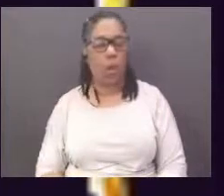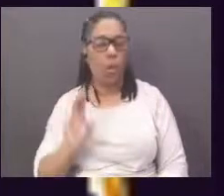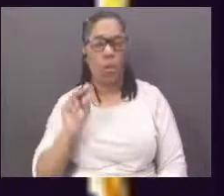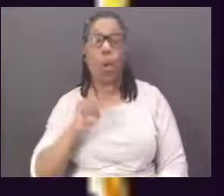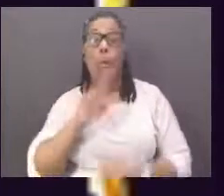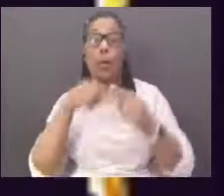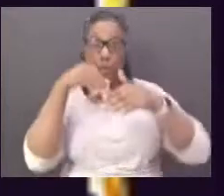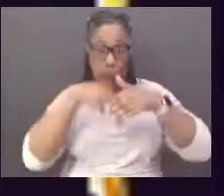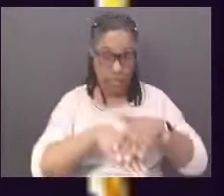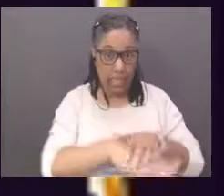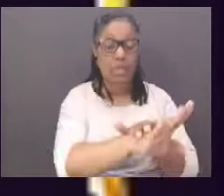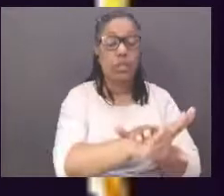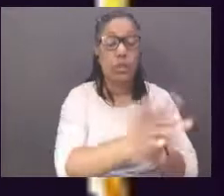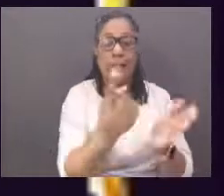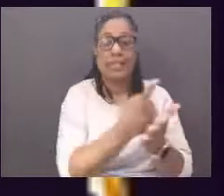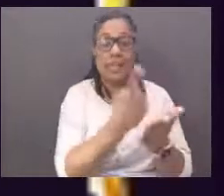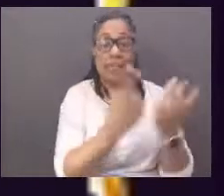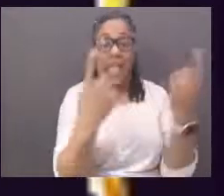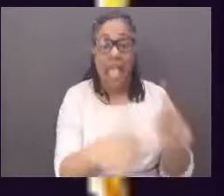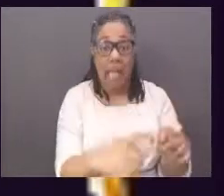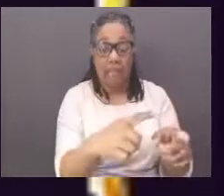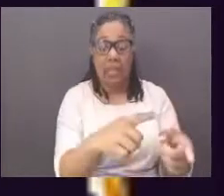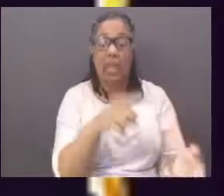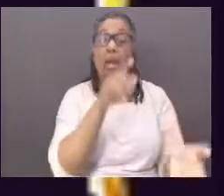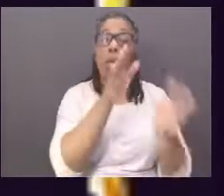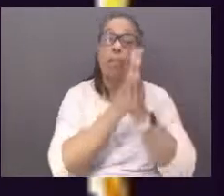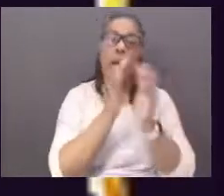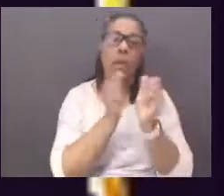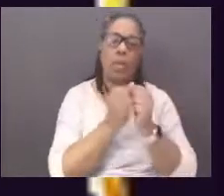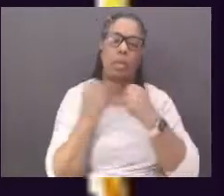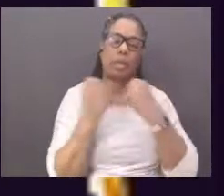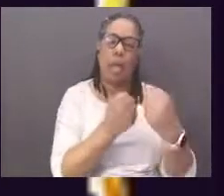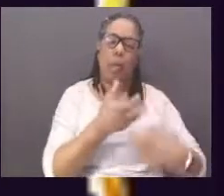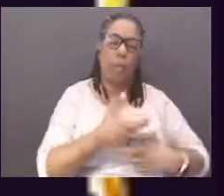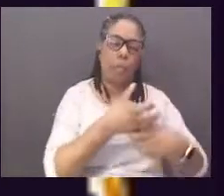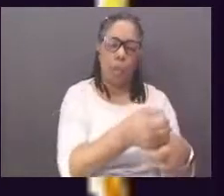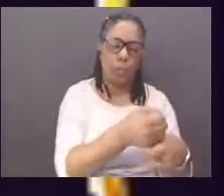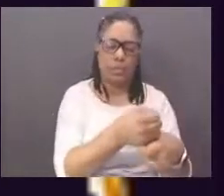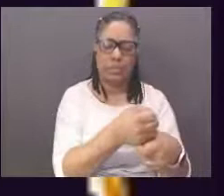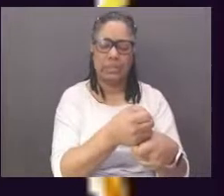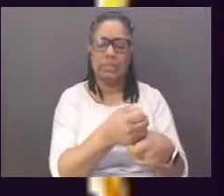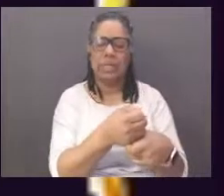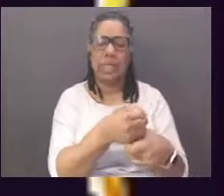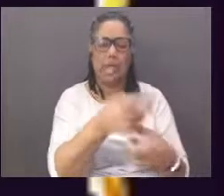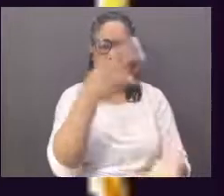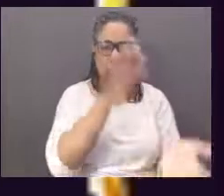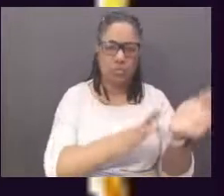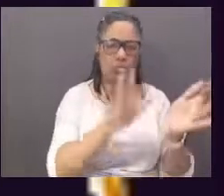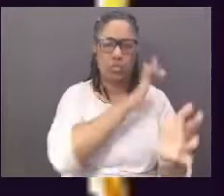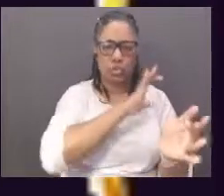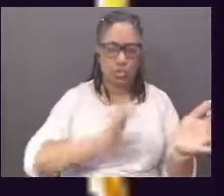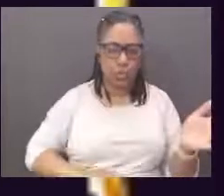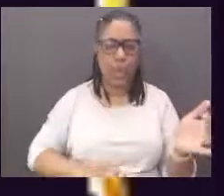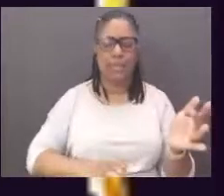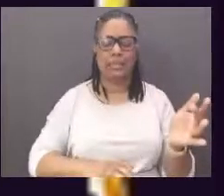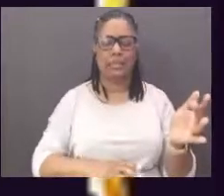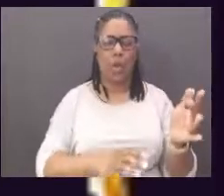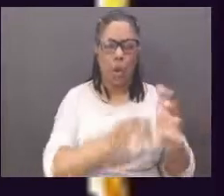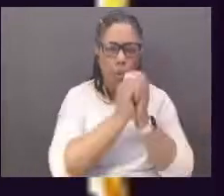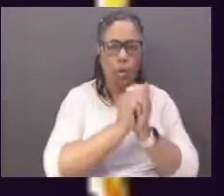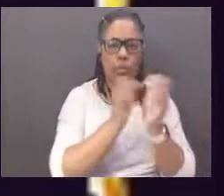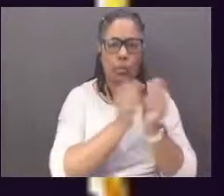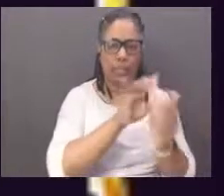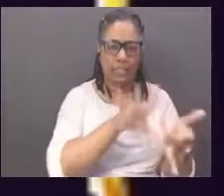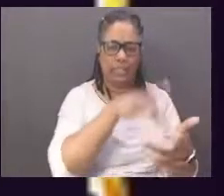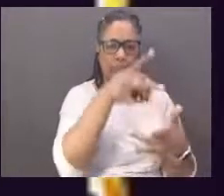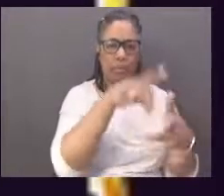from faith in a risen Savior named Jesus Christ. We better worship in spirit and in truth. Don't you find it